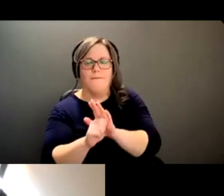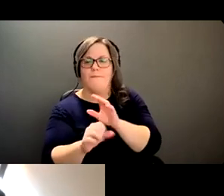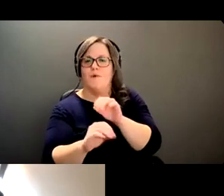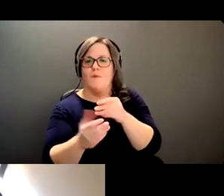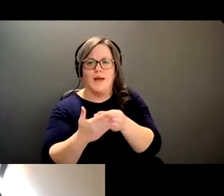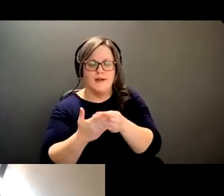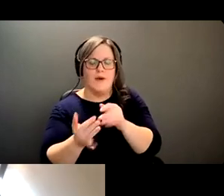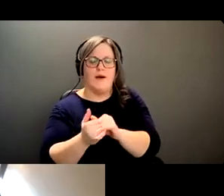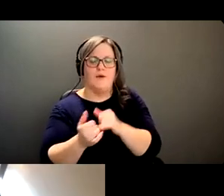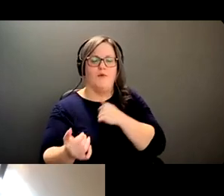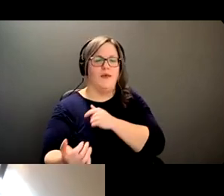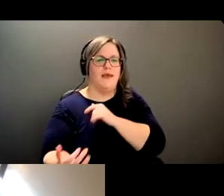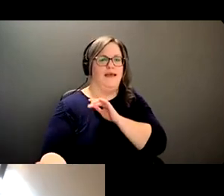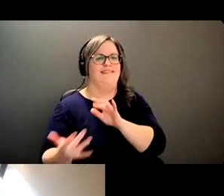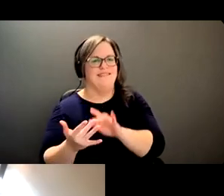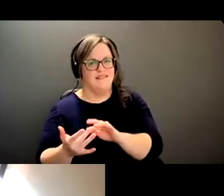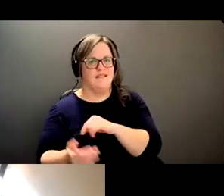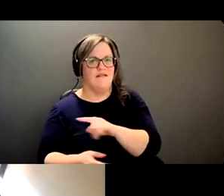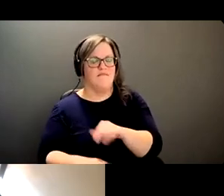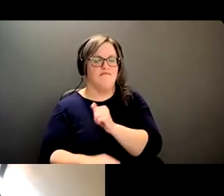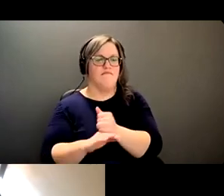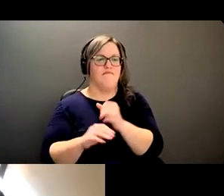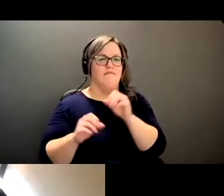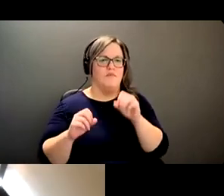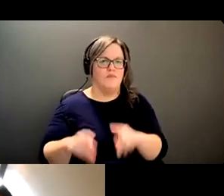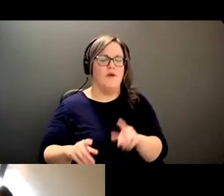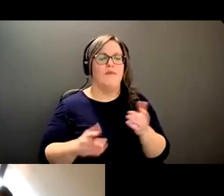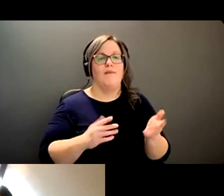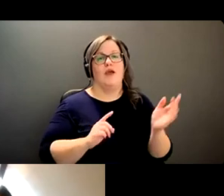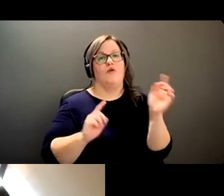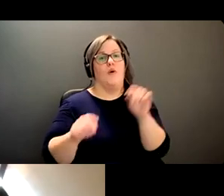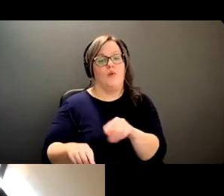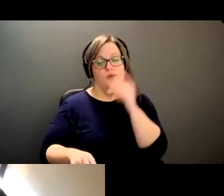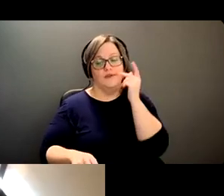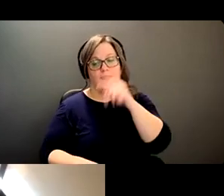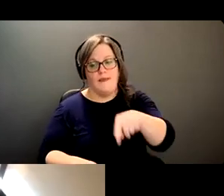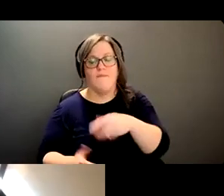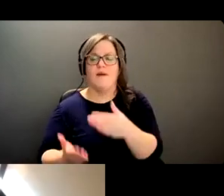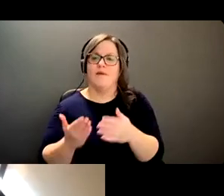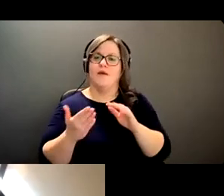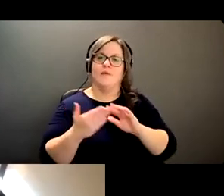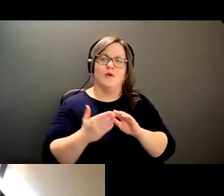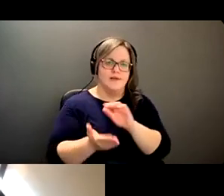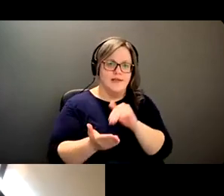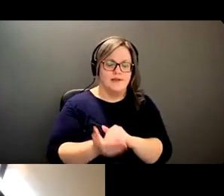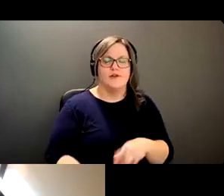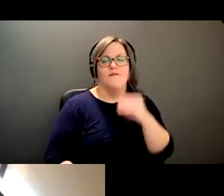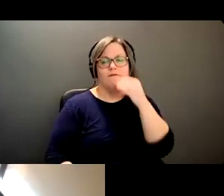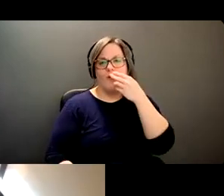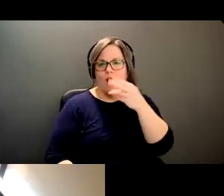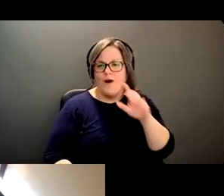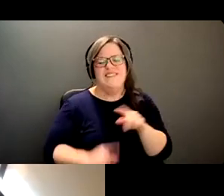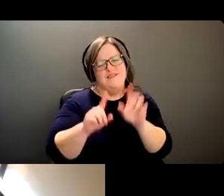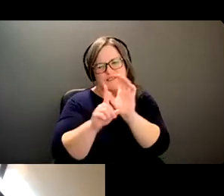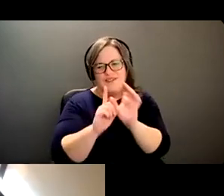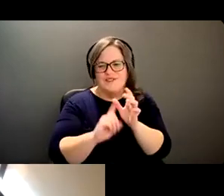You know, how do we make those opportunities, whether it's going to their spaces, whether it's community centers, it's, you know, food halls, again, different cultures, different